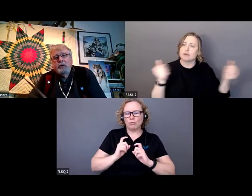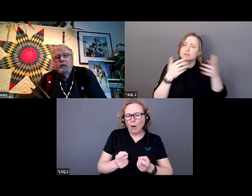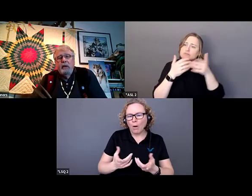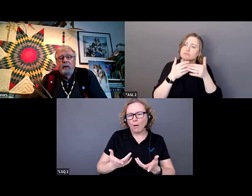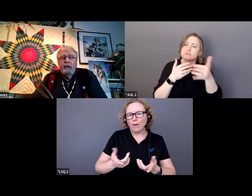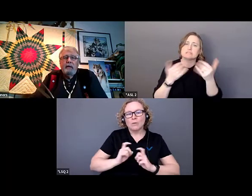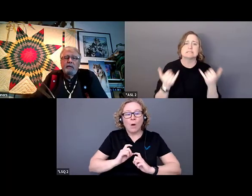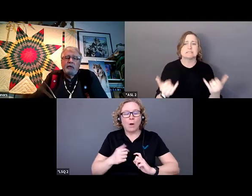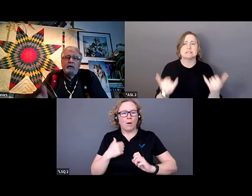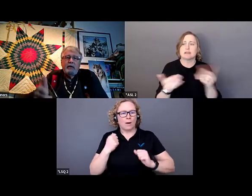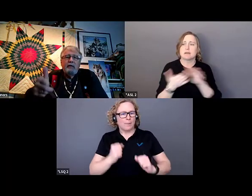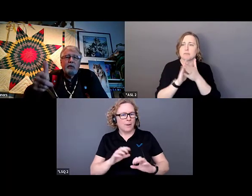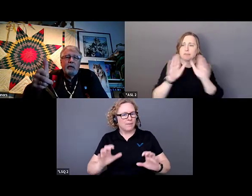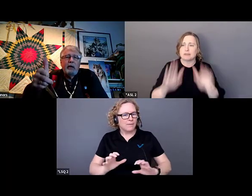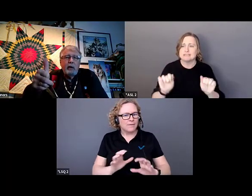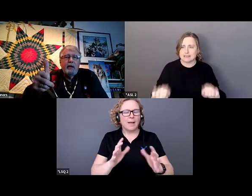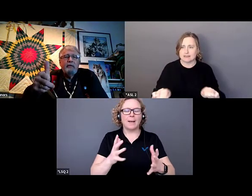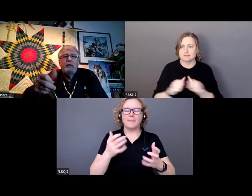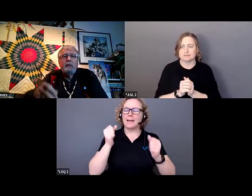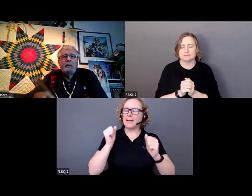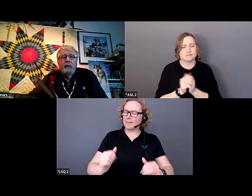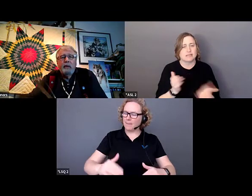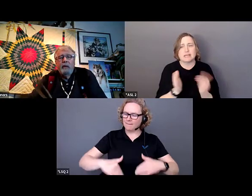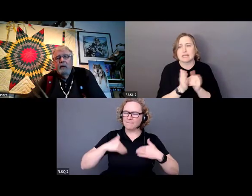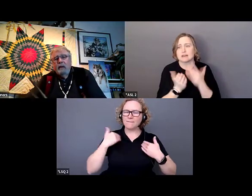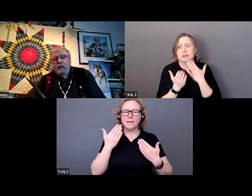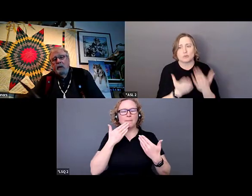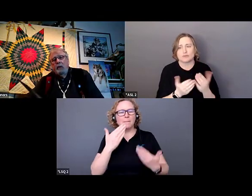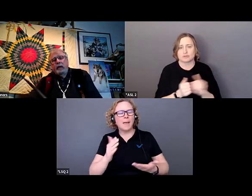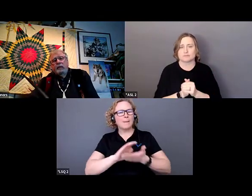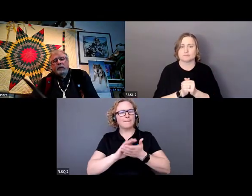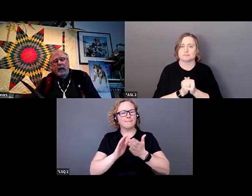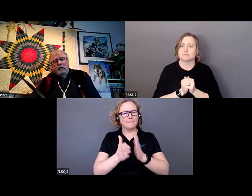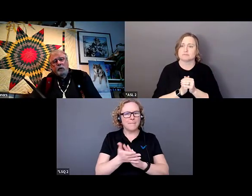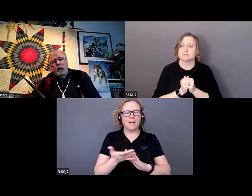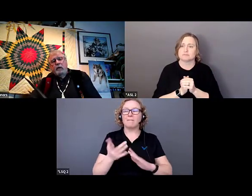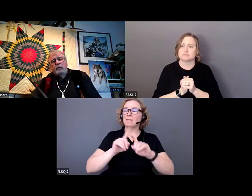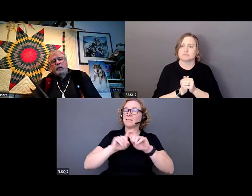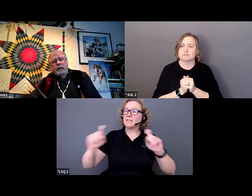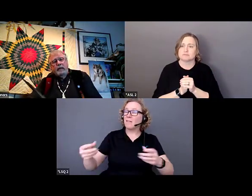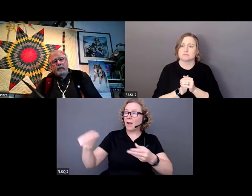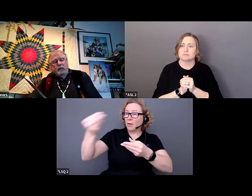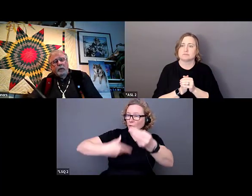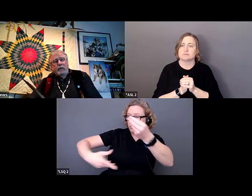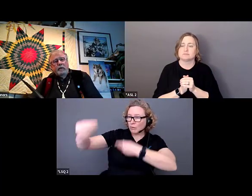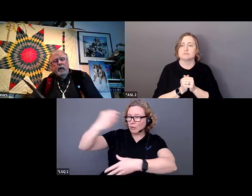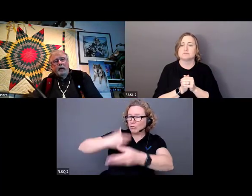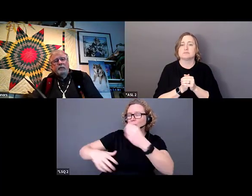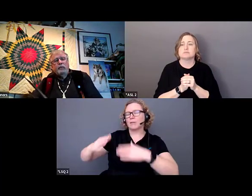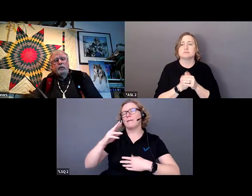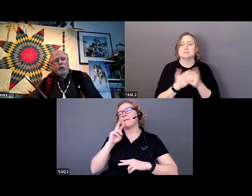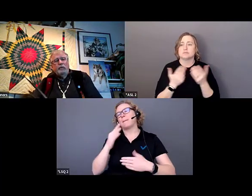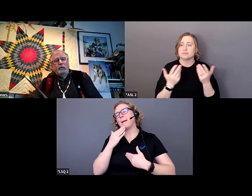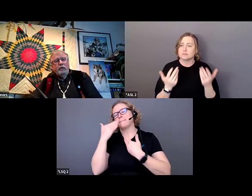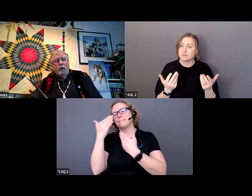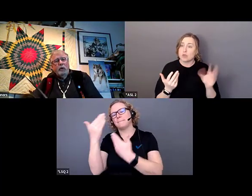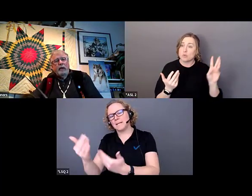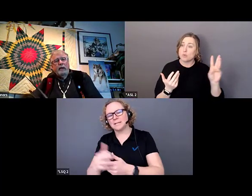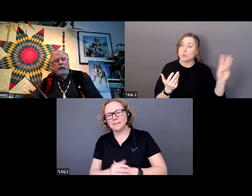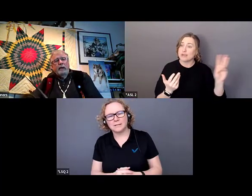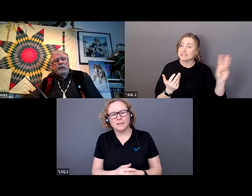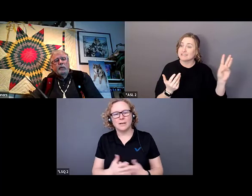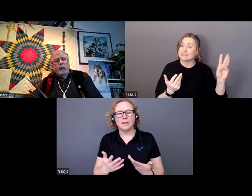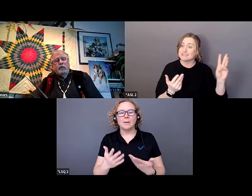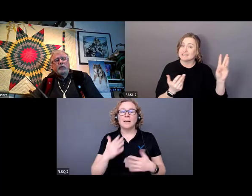your creation. For these gifts, we are grateful. And we give thanks, Creator, for the healing spirits that come through the western